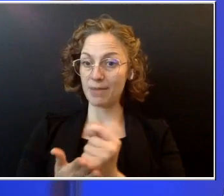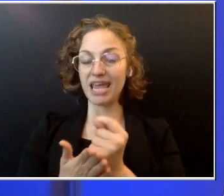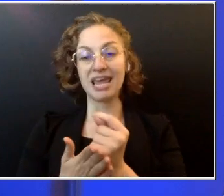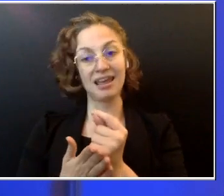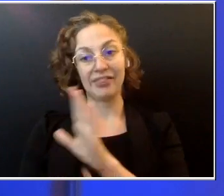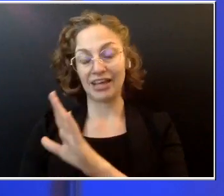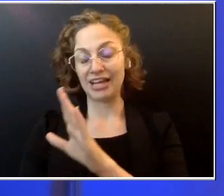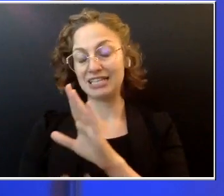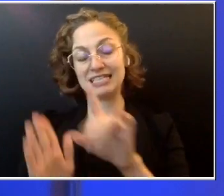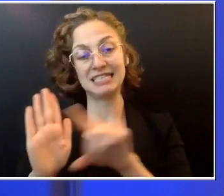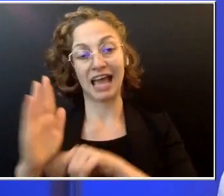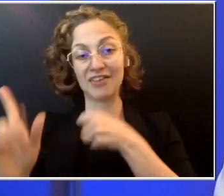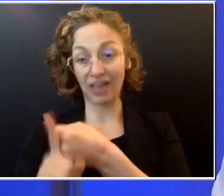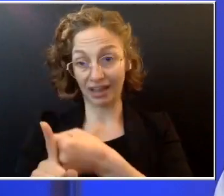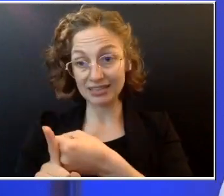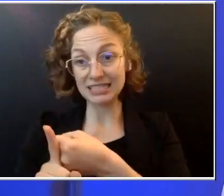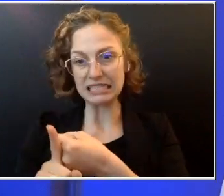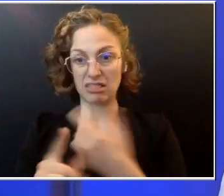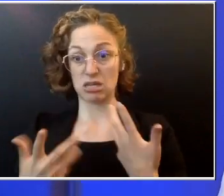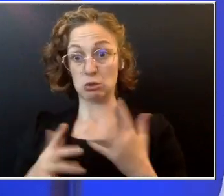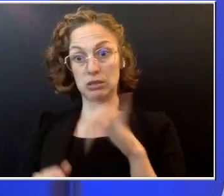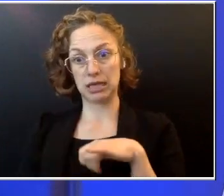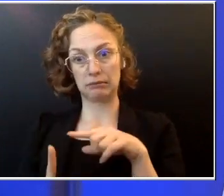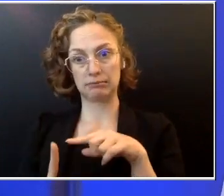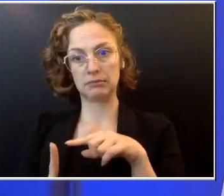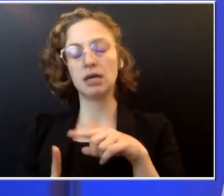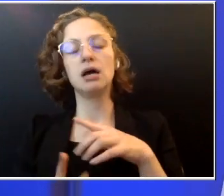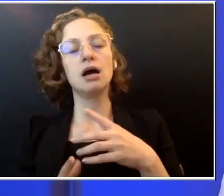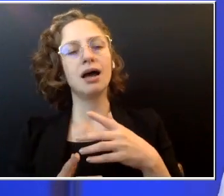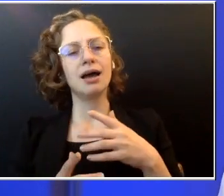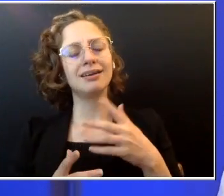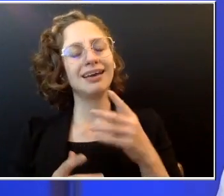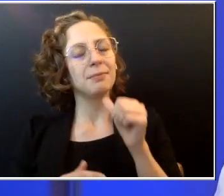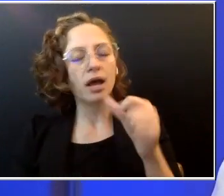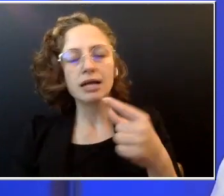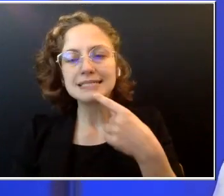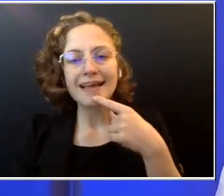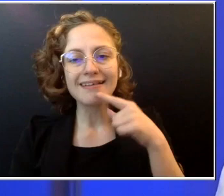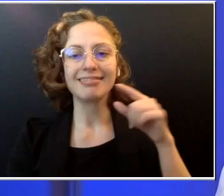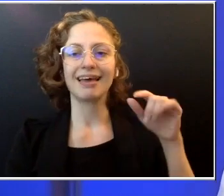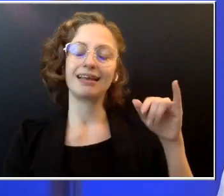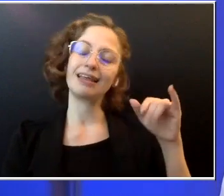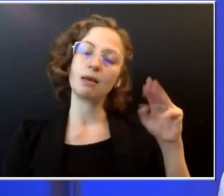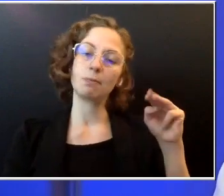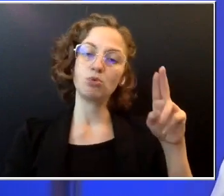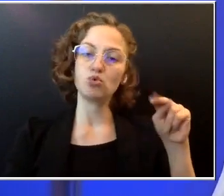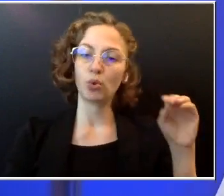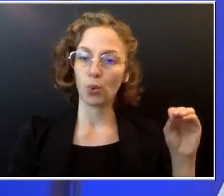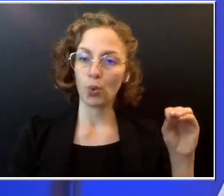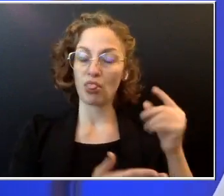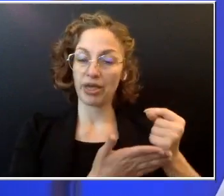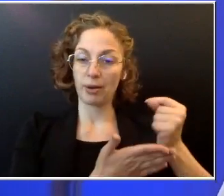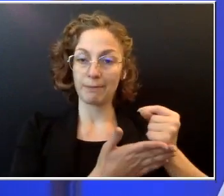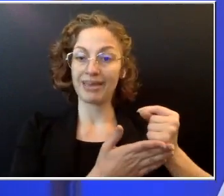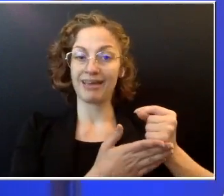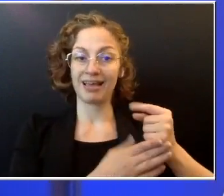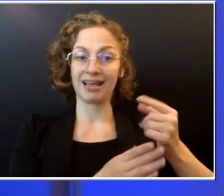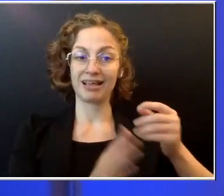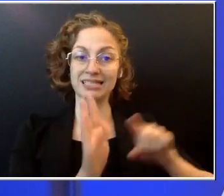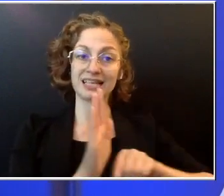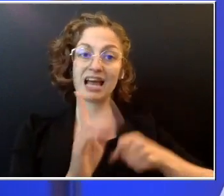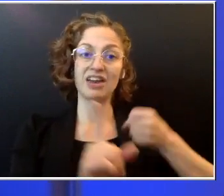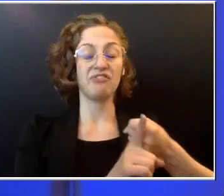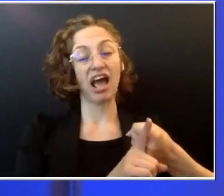but they're different. And so we start off with, this is not chemotherapy. These drugs are used to harness your own